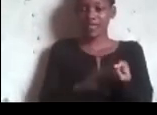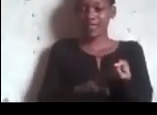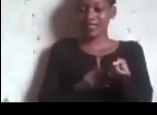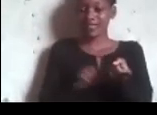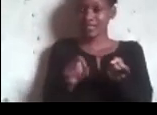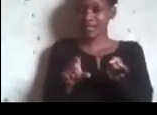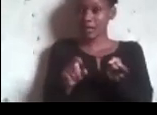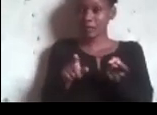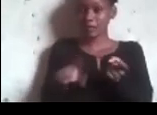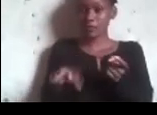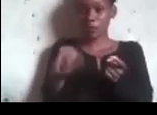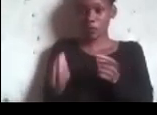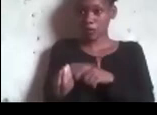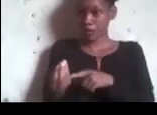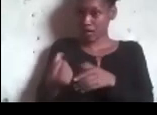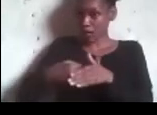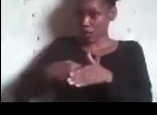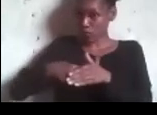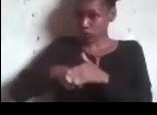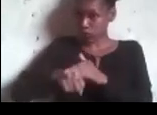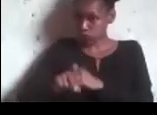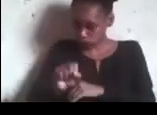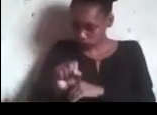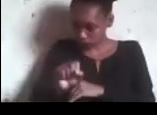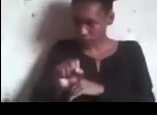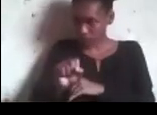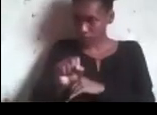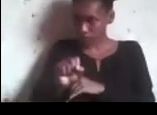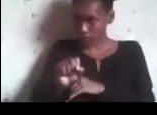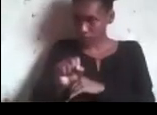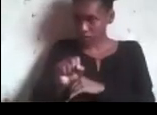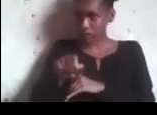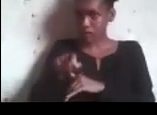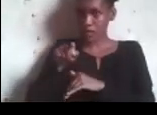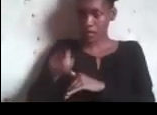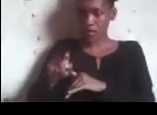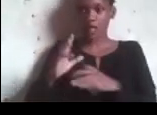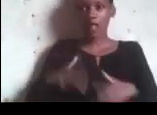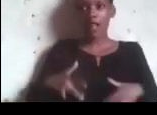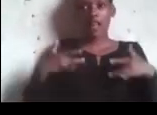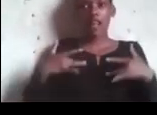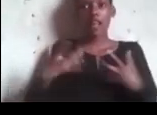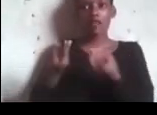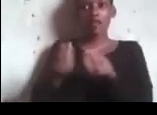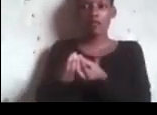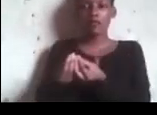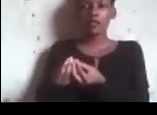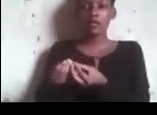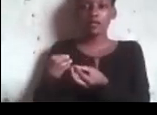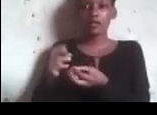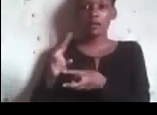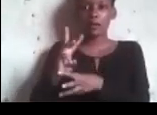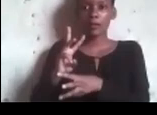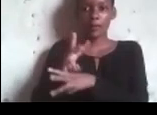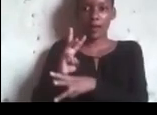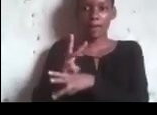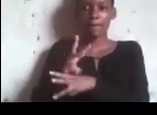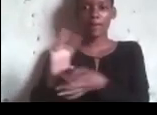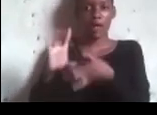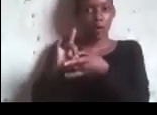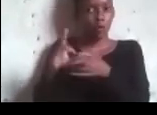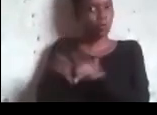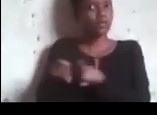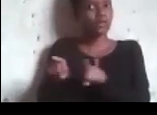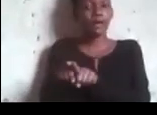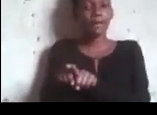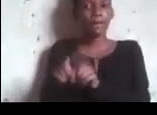child's birth he is living with the mother in a permanent life partnership. So this does